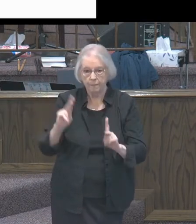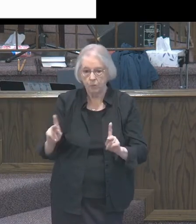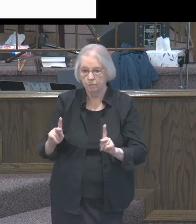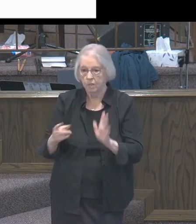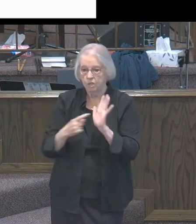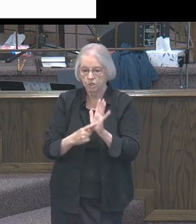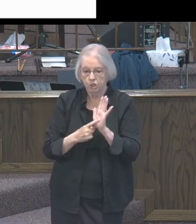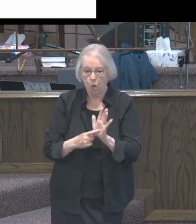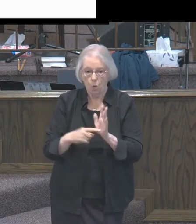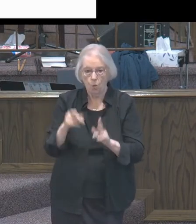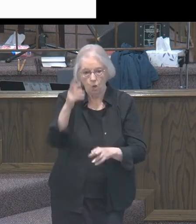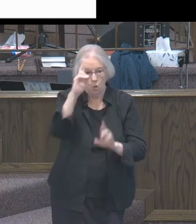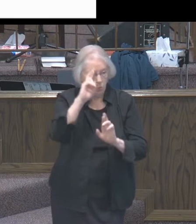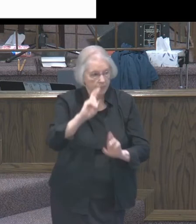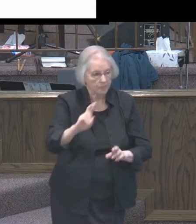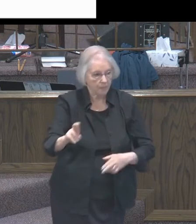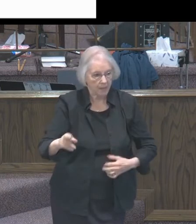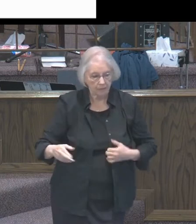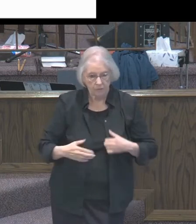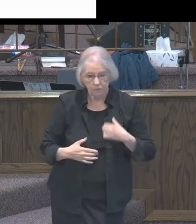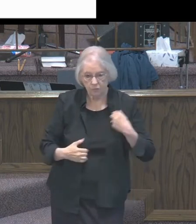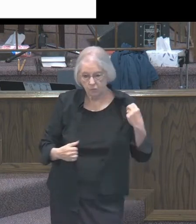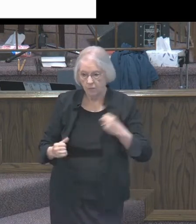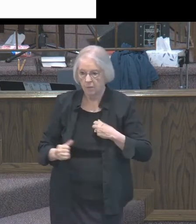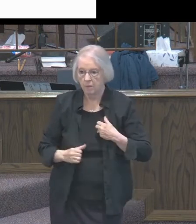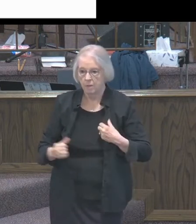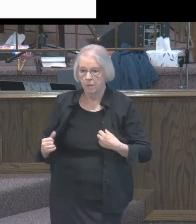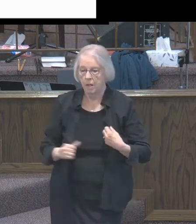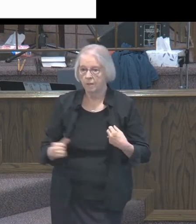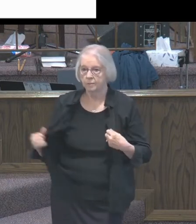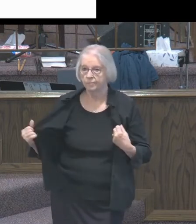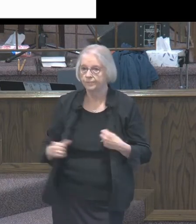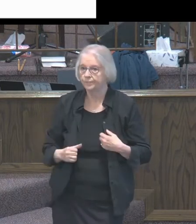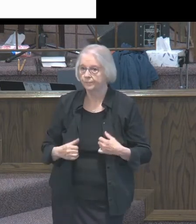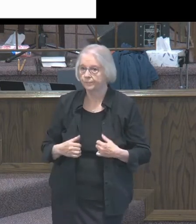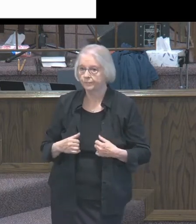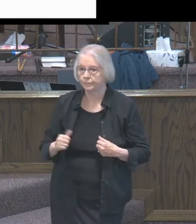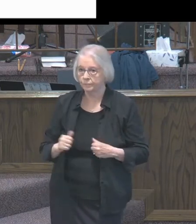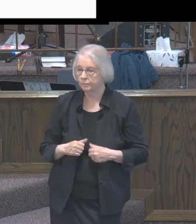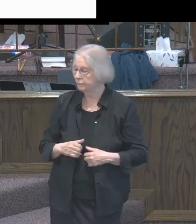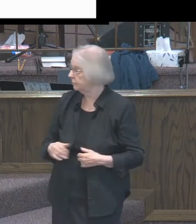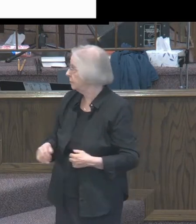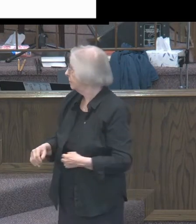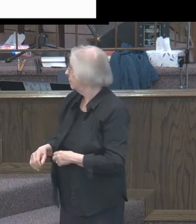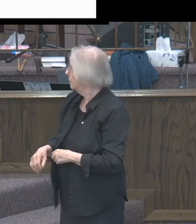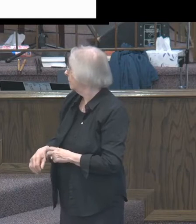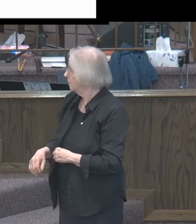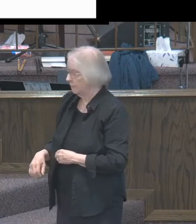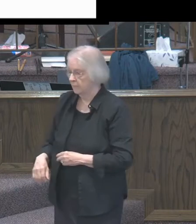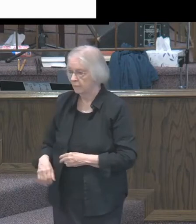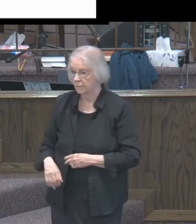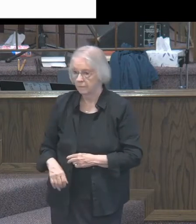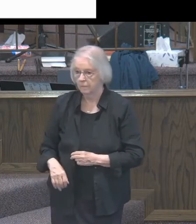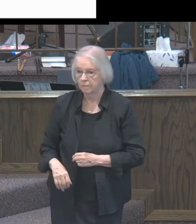we see, as if your Bible is like mine, you're going to have break marks with all of these